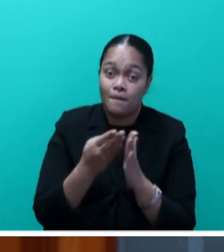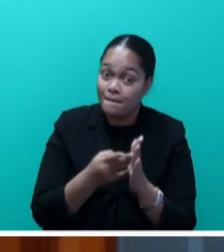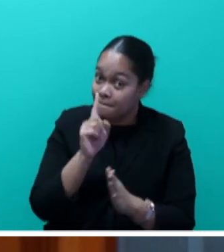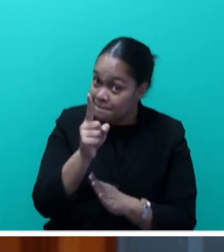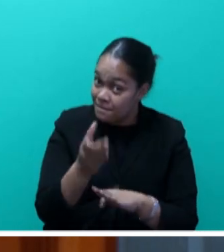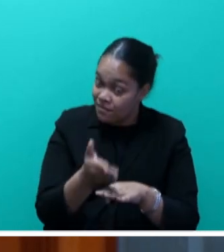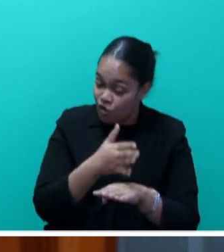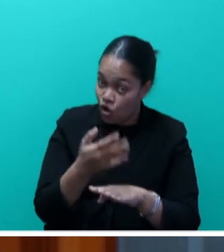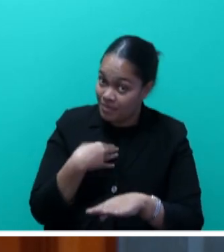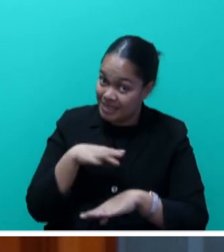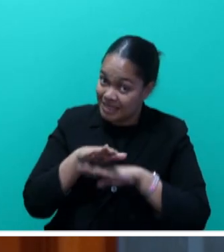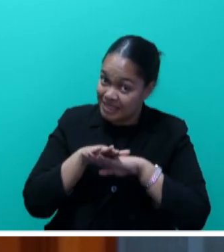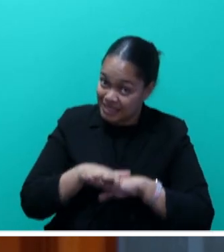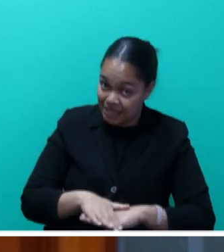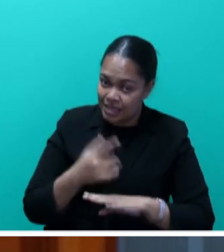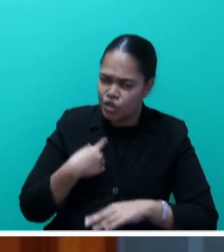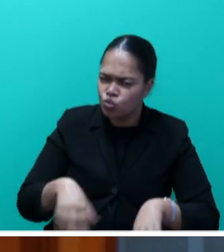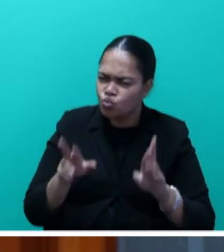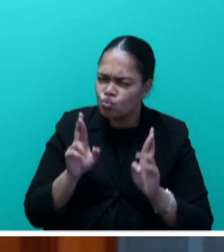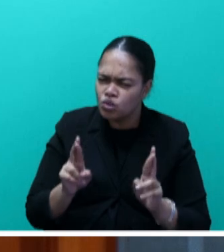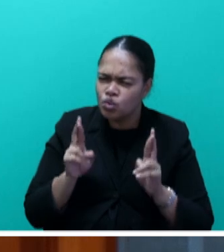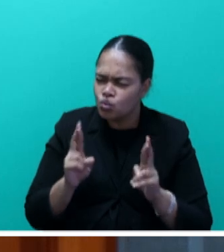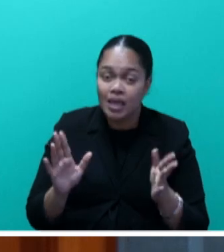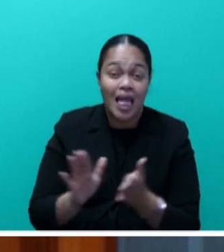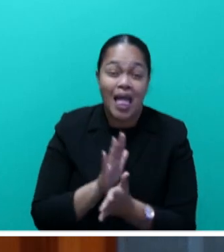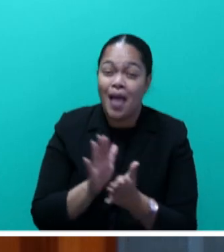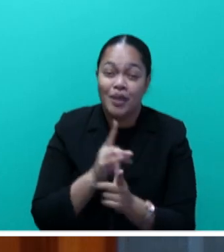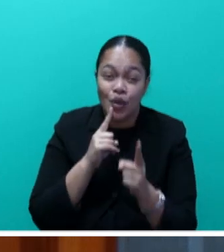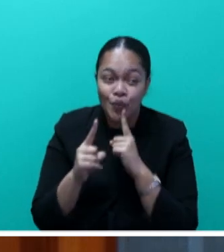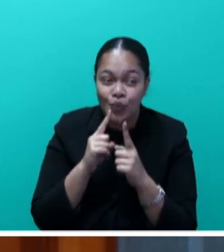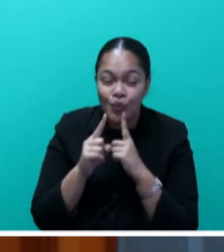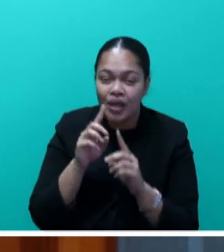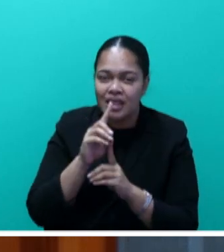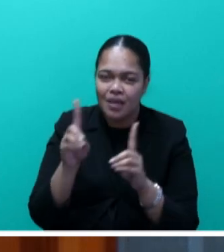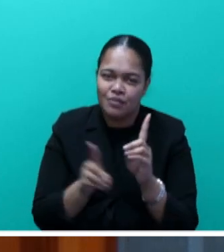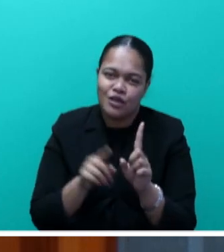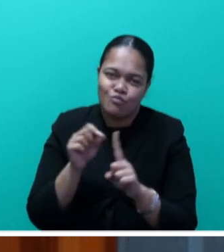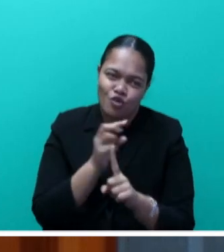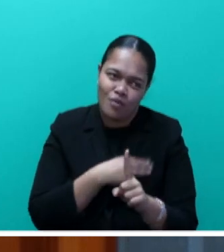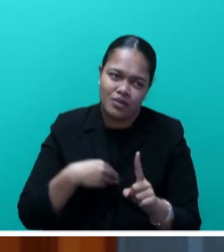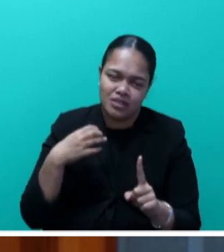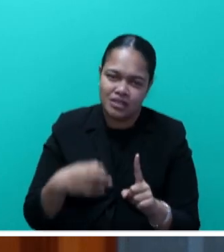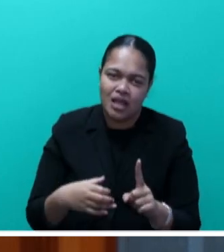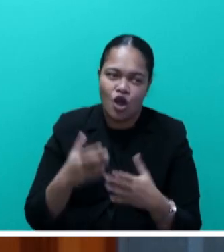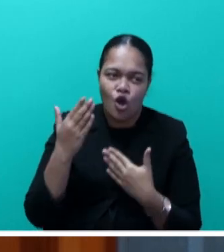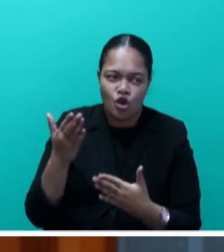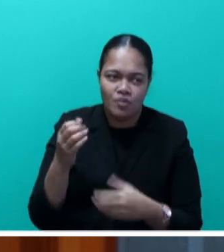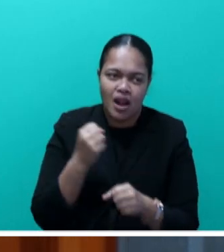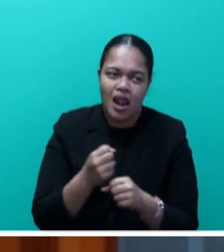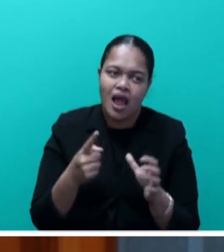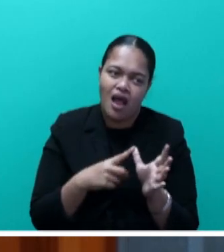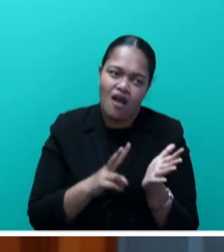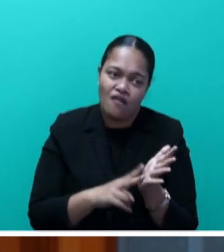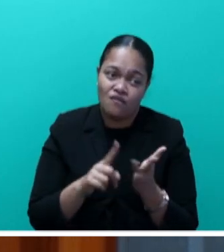take my seat, sir, I wish to wish a very happy birthday to Deputy Prime Minister Honourable Ngāboka. I know he